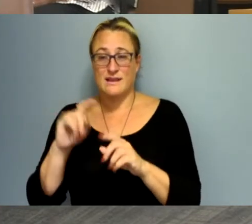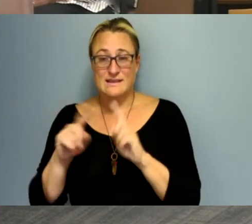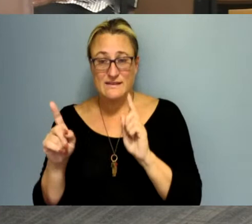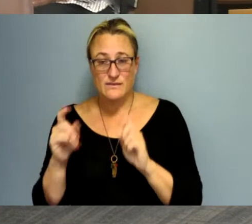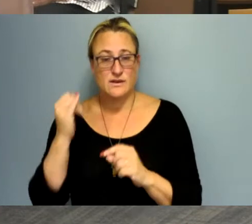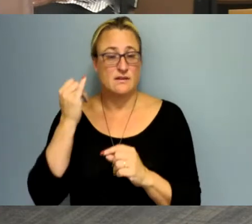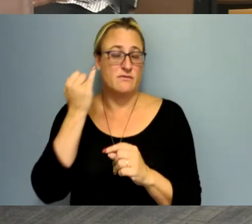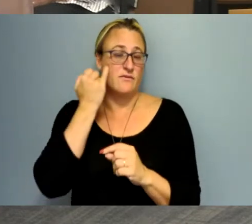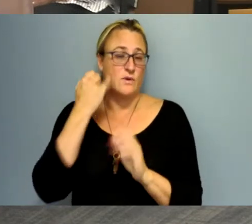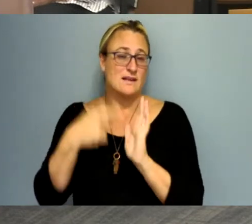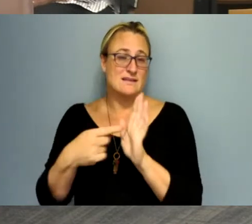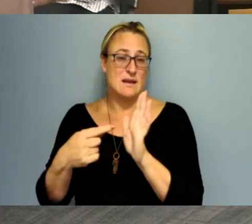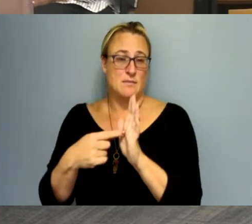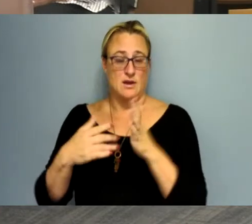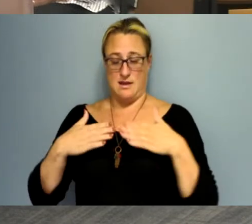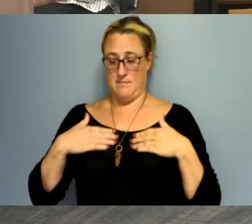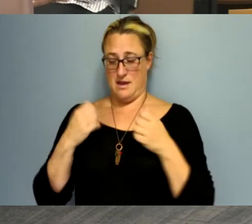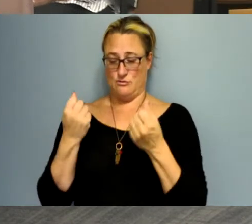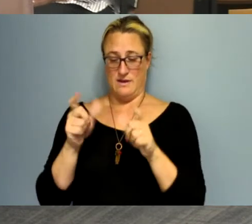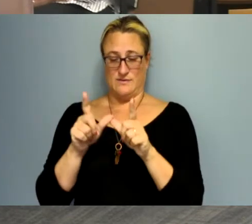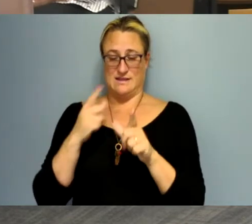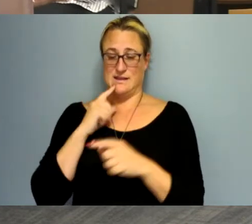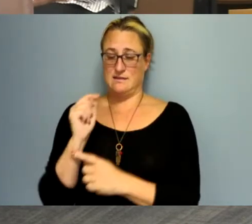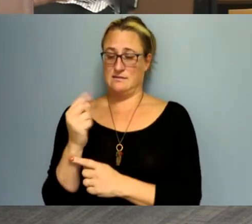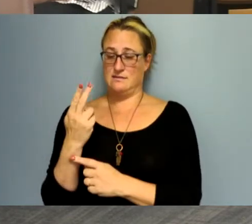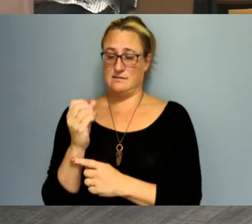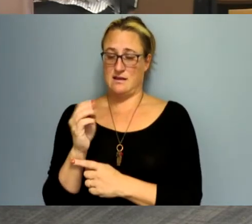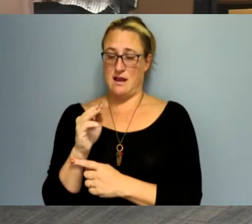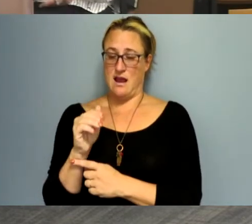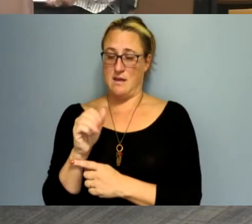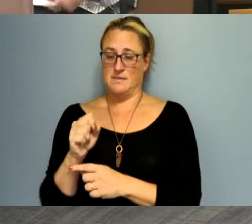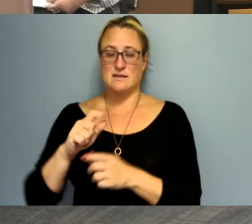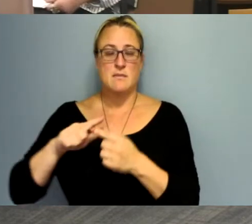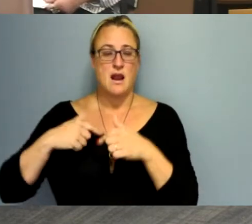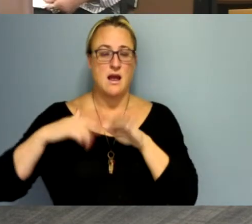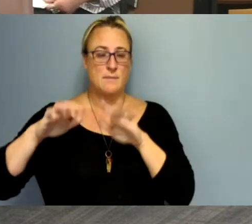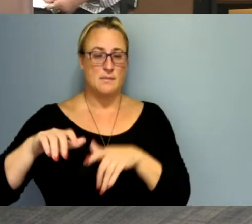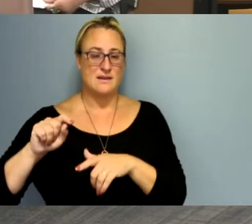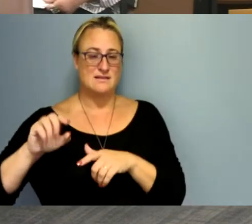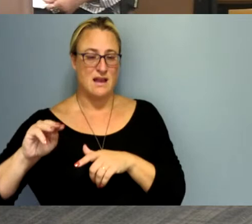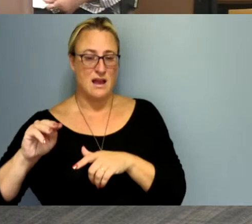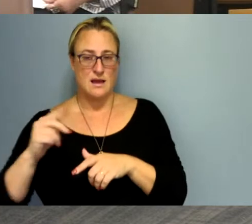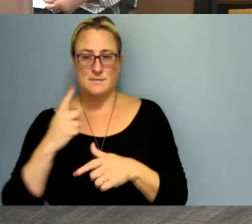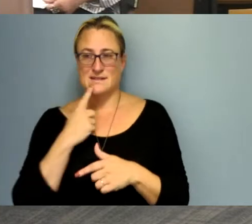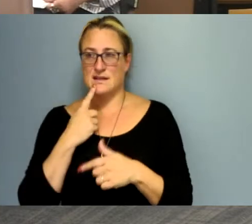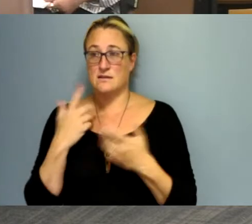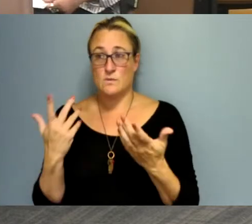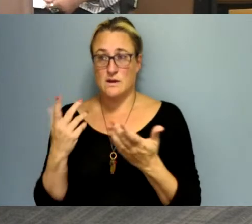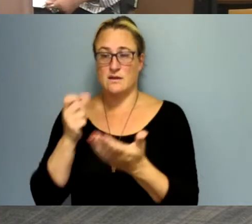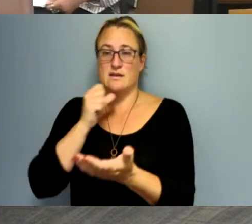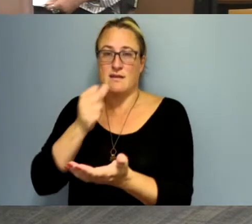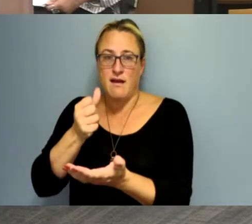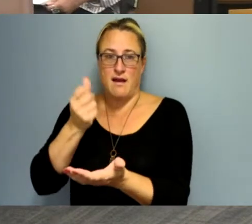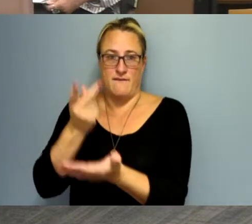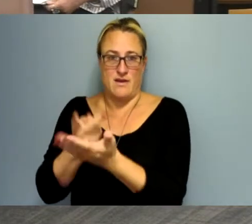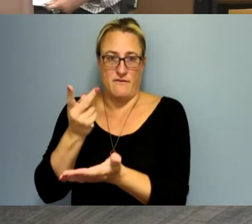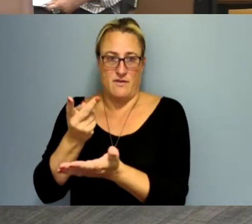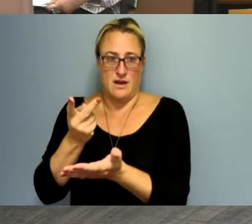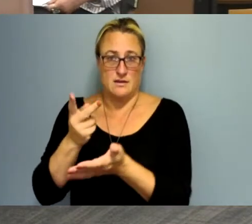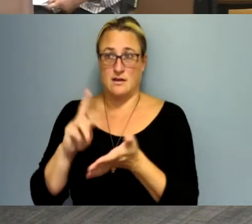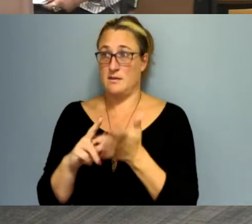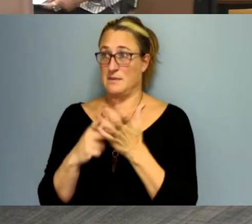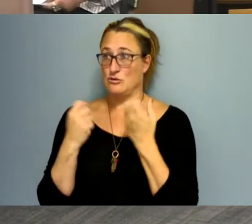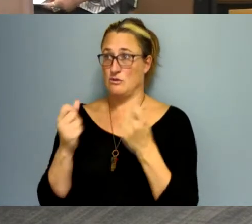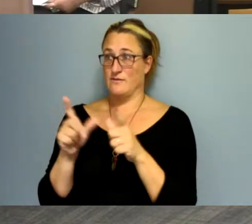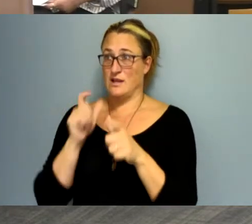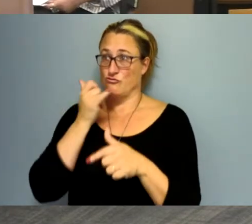instead of Thomas, which is on my driver's license, it's gonna come back as saying not verified, which doesn't mean that the driver's license is incorrect. It means that